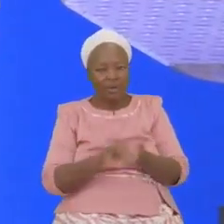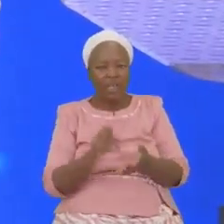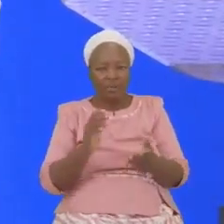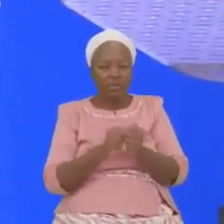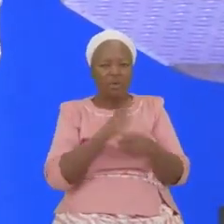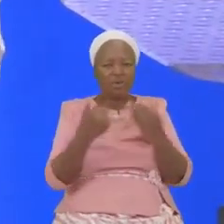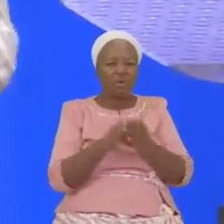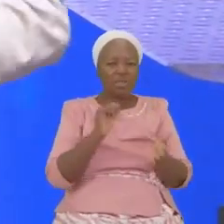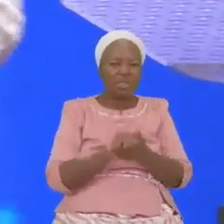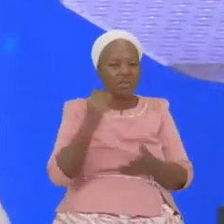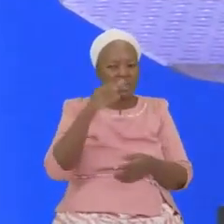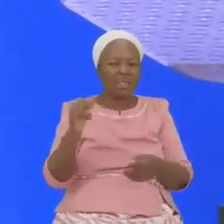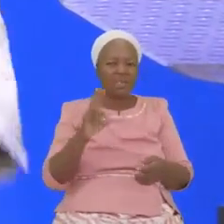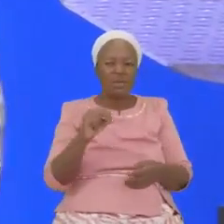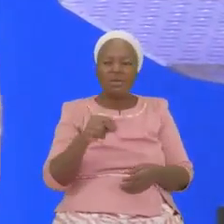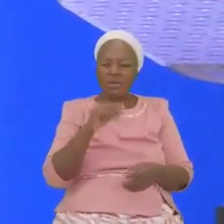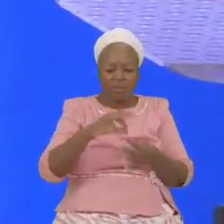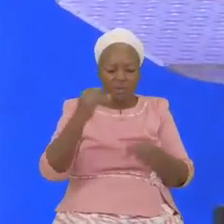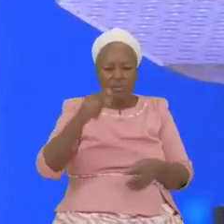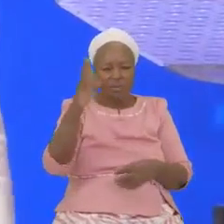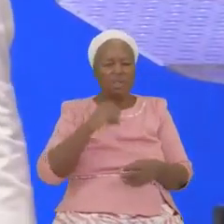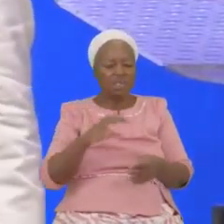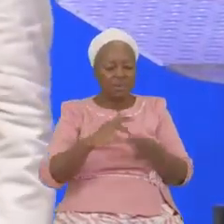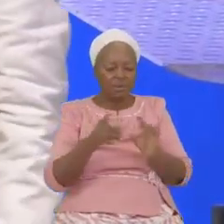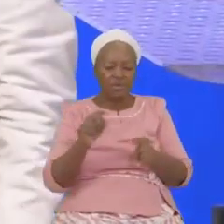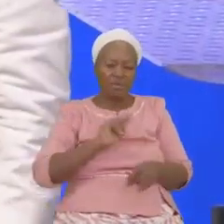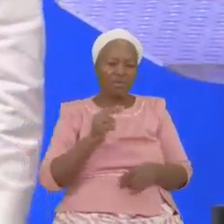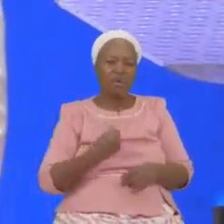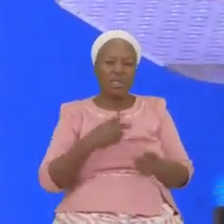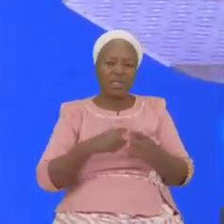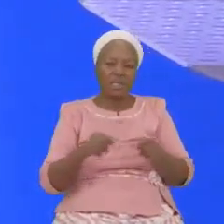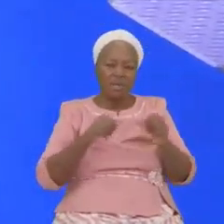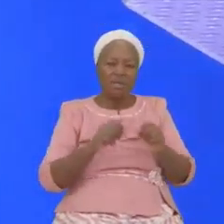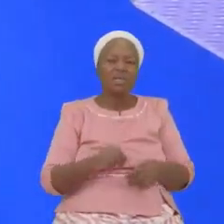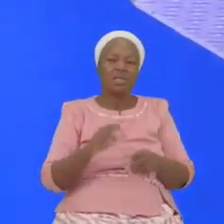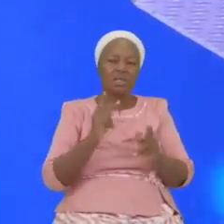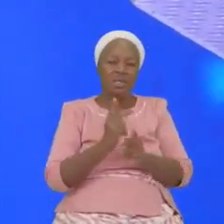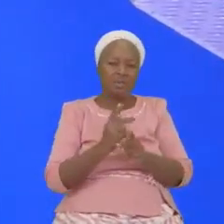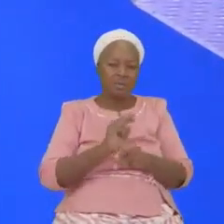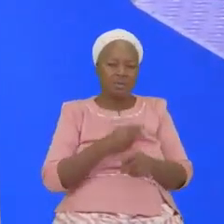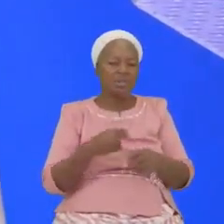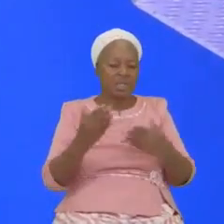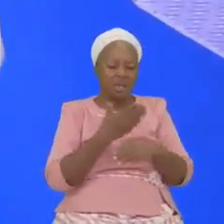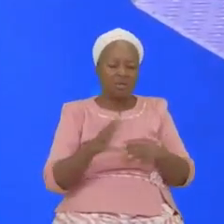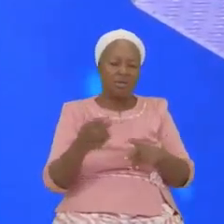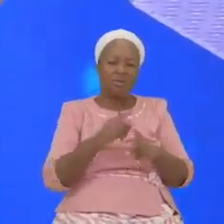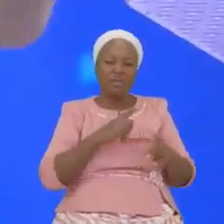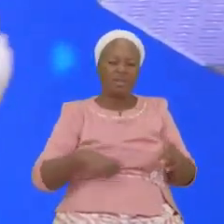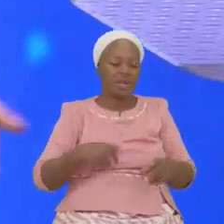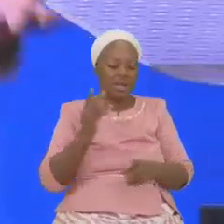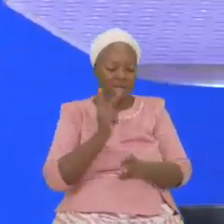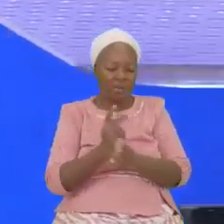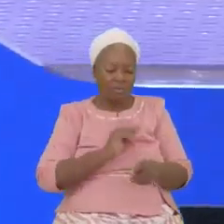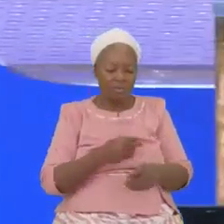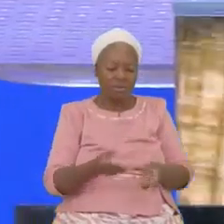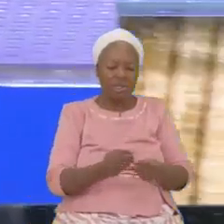understanding, no spirit of God, they interpret unto us, and they keep us on the land. They keep us on the ground. But